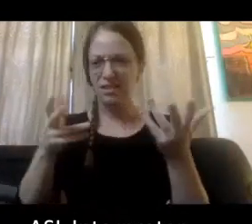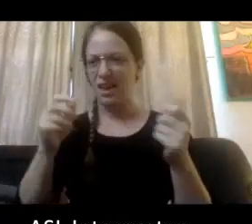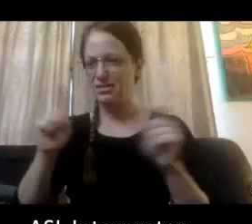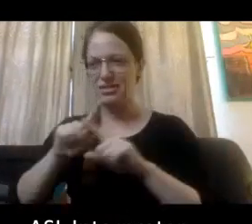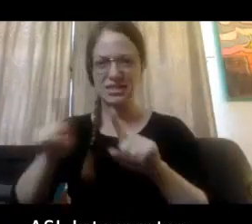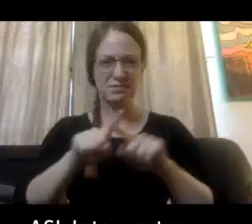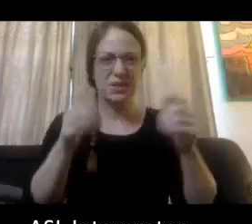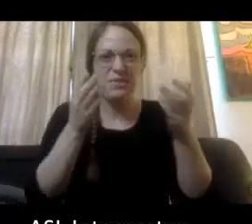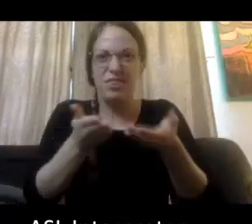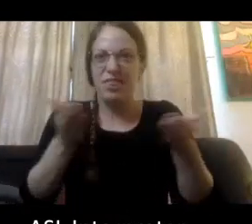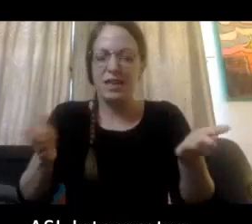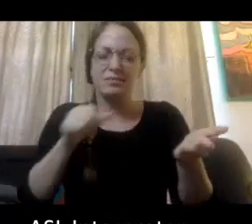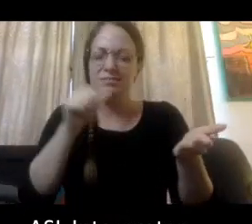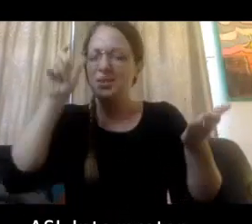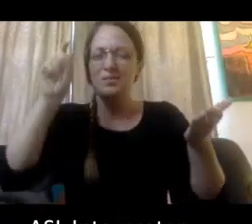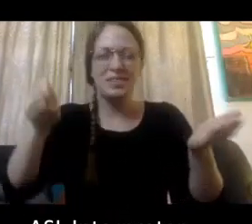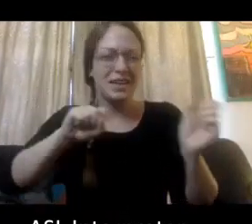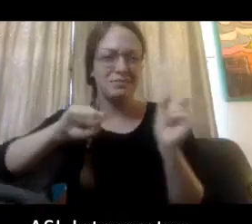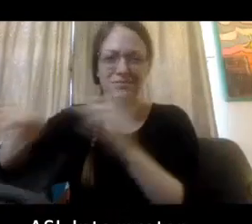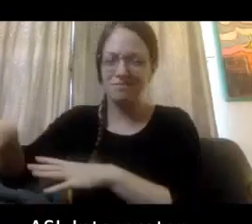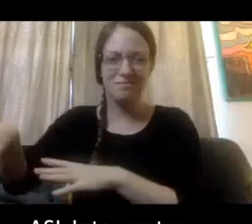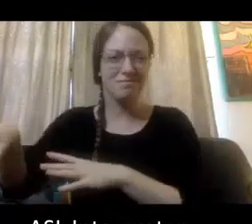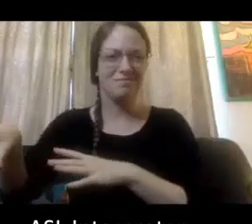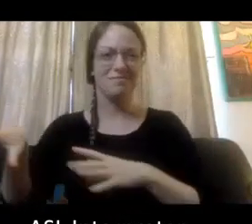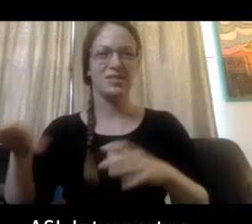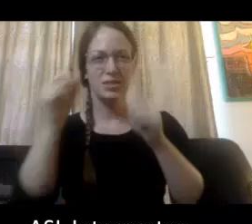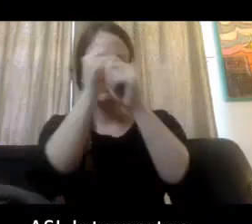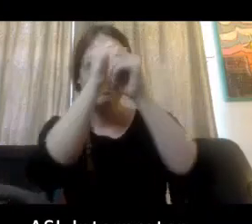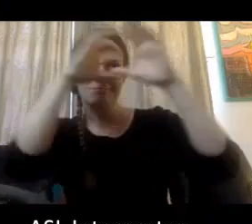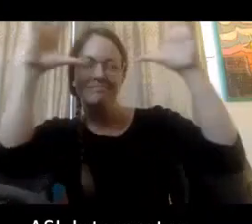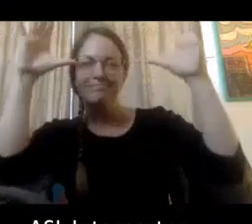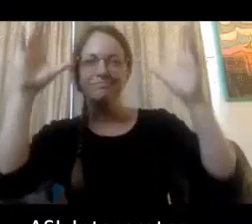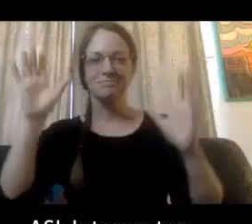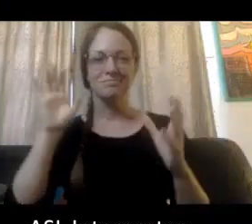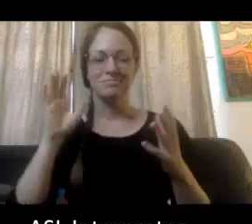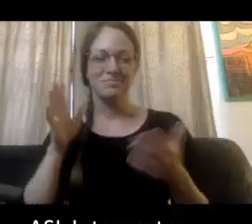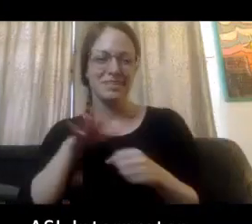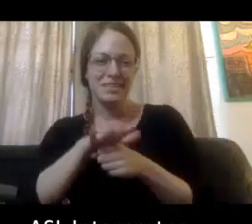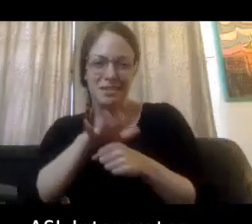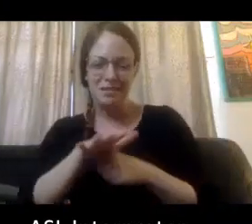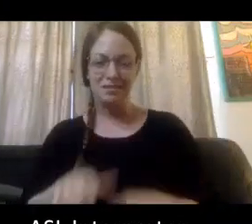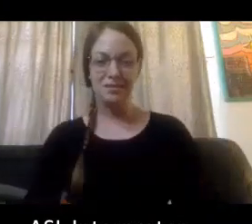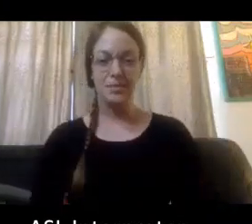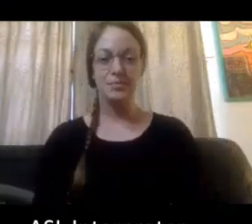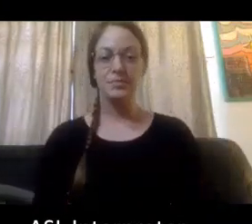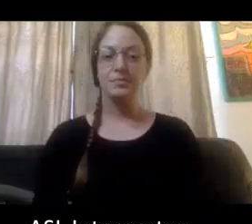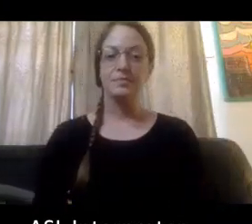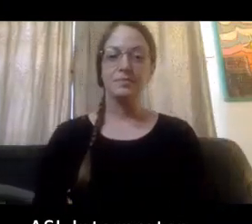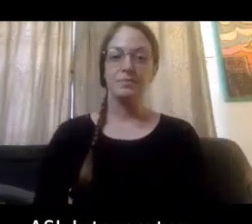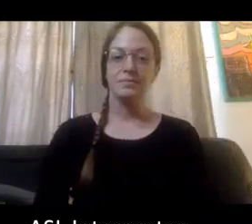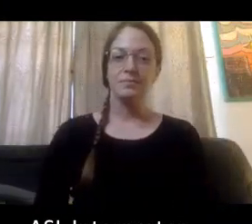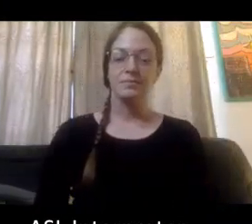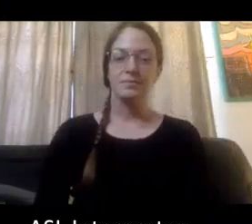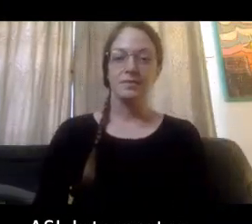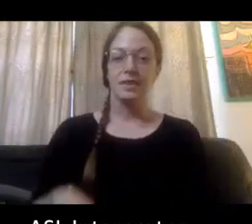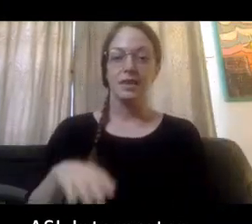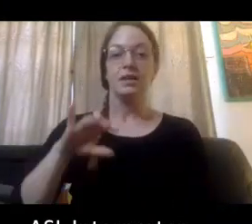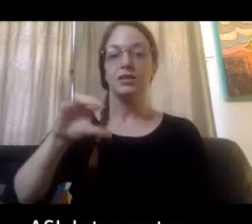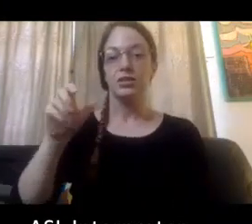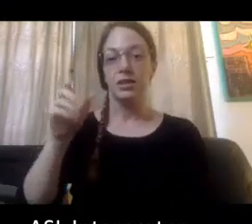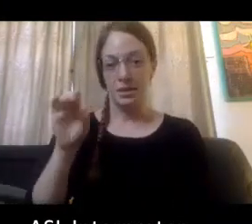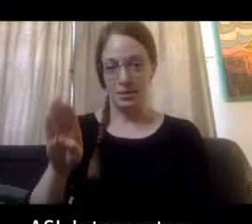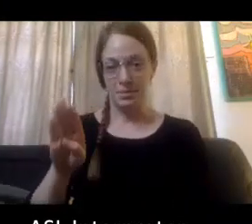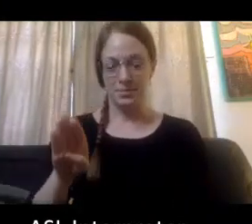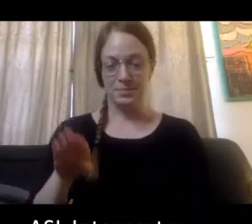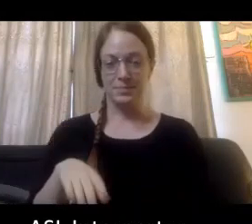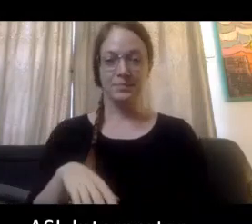Awesome. And I love that you mentioned the word challenges so many times, because that was literally going to be the next question and topic. So I'm